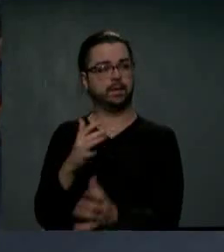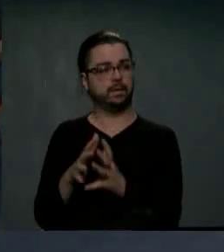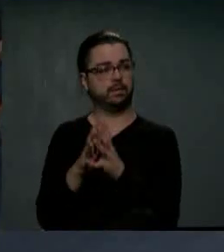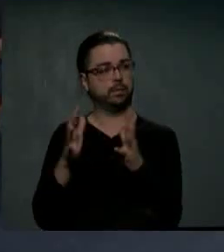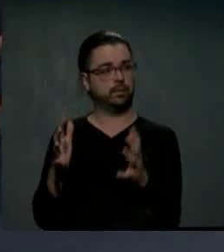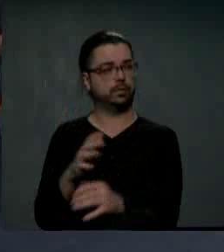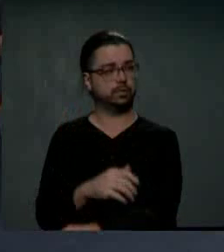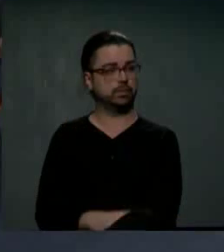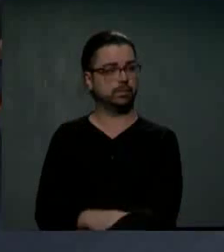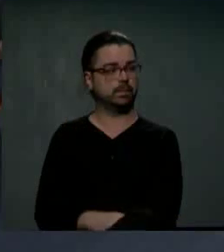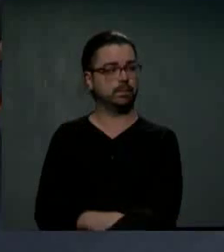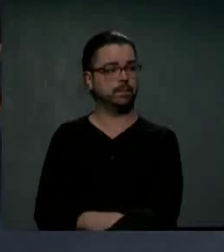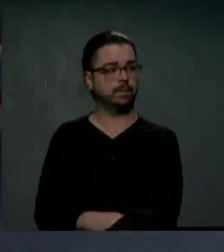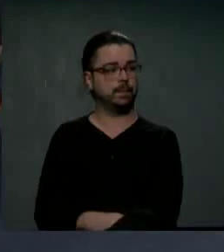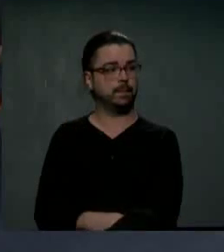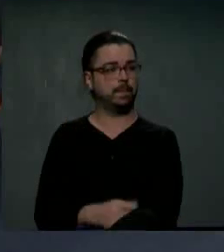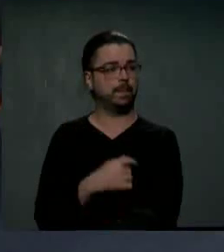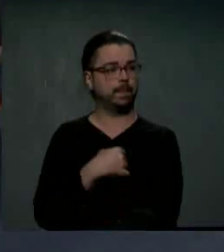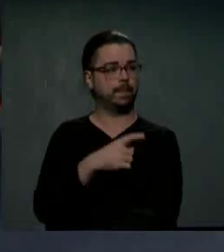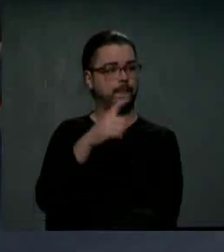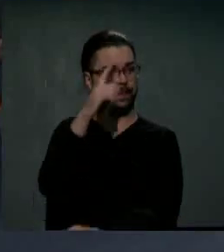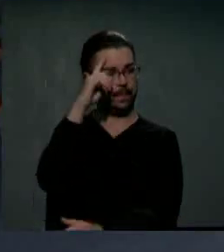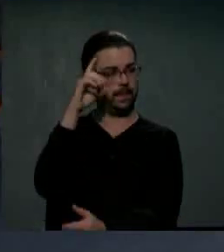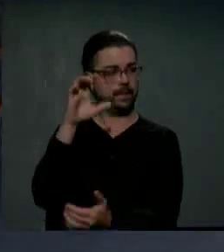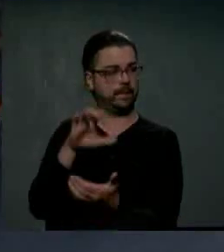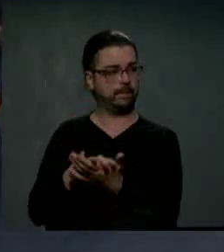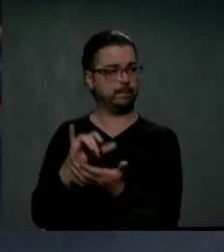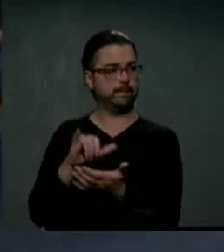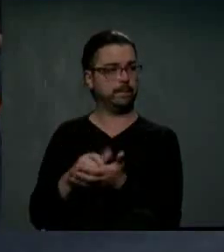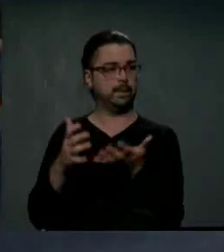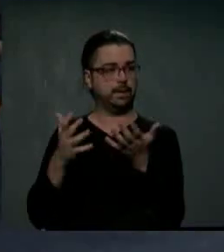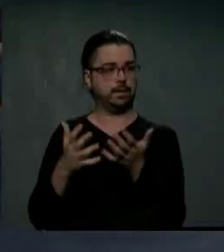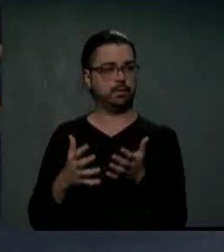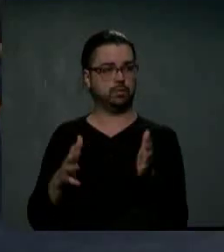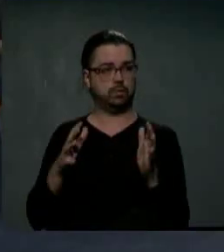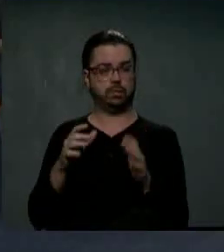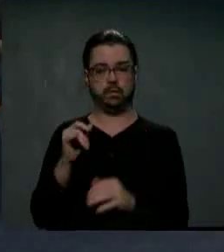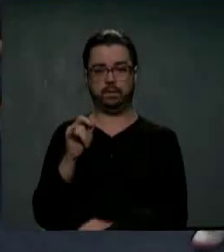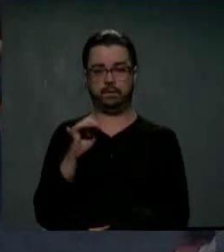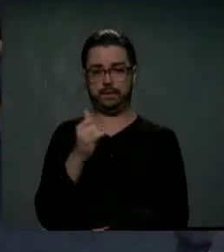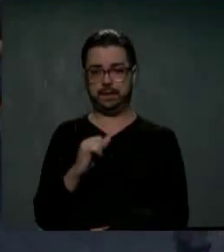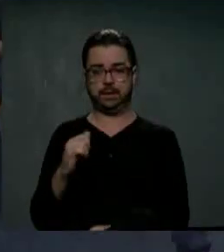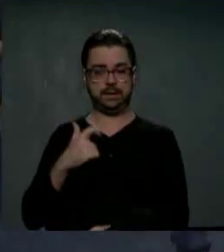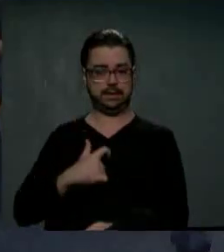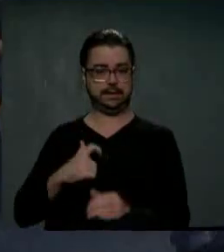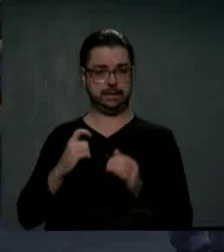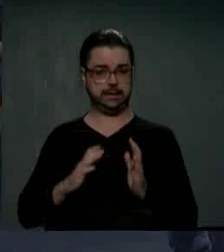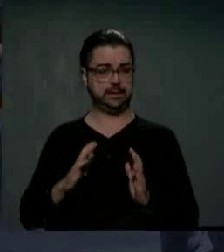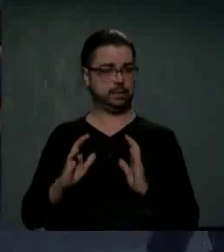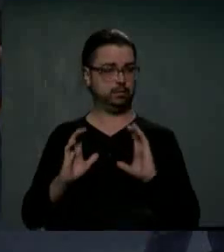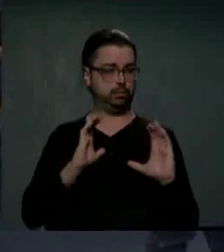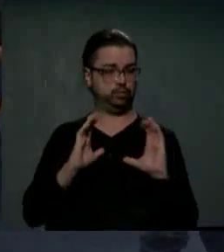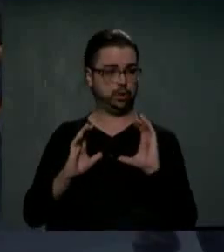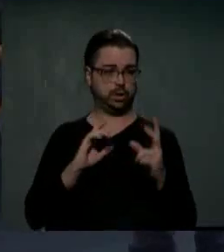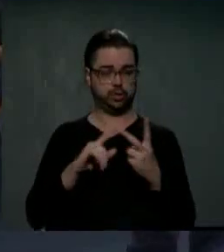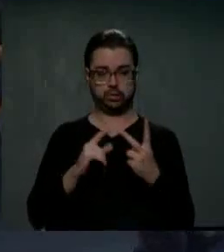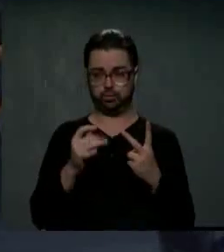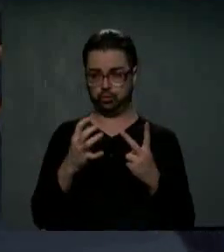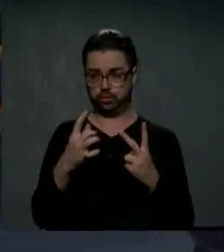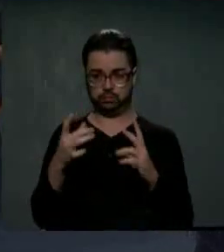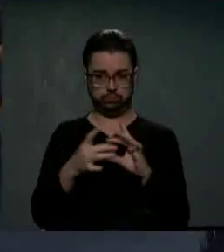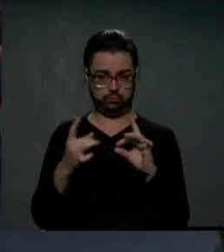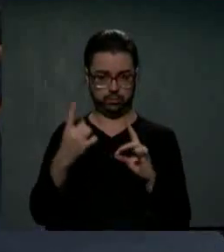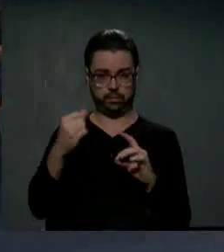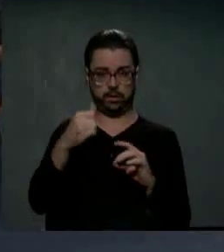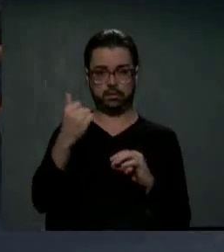much. I believe that's all. There's any citizen communications, anyone want to say anything about any other issue that's not